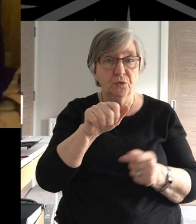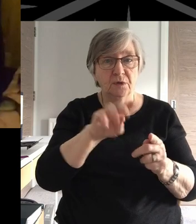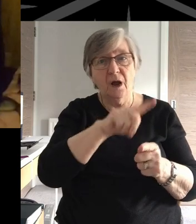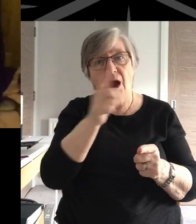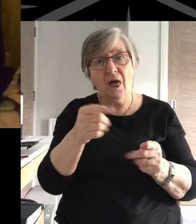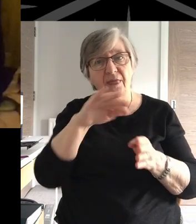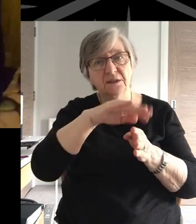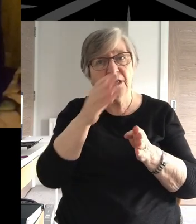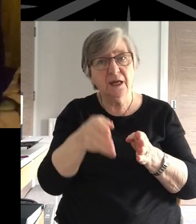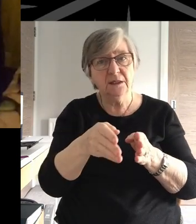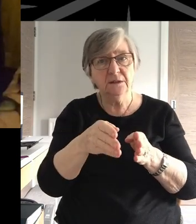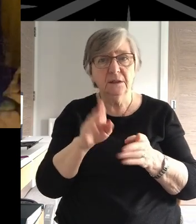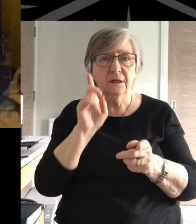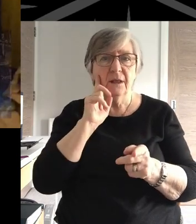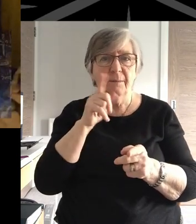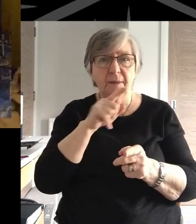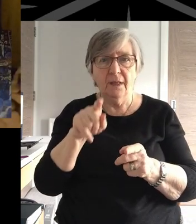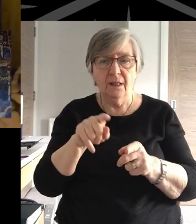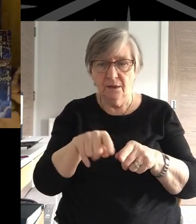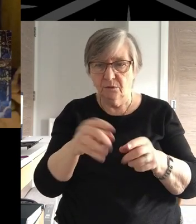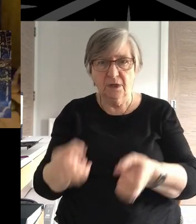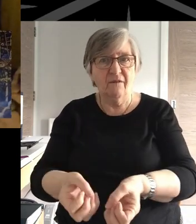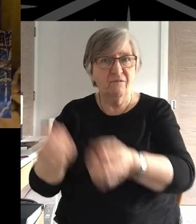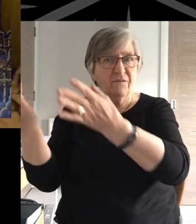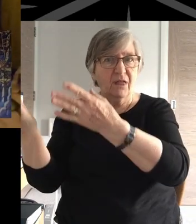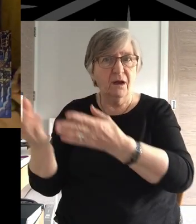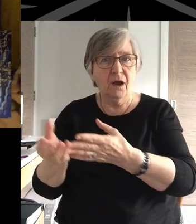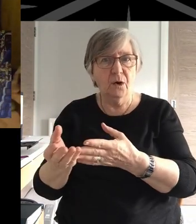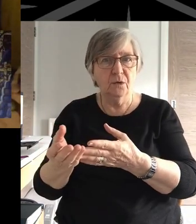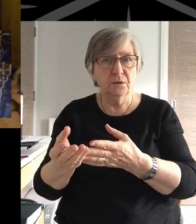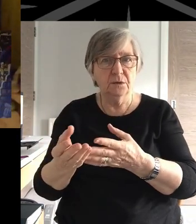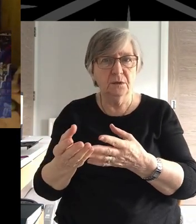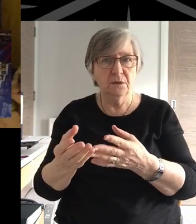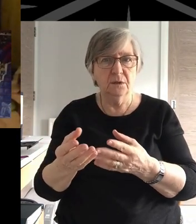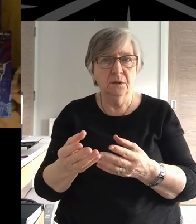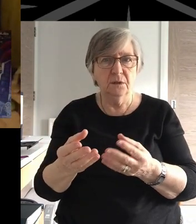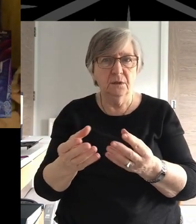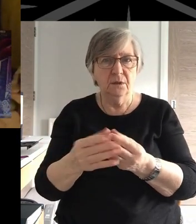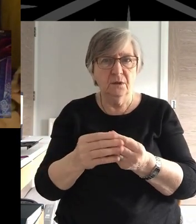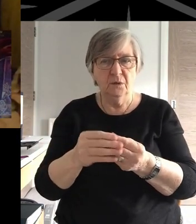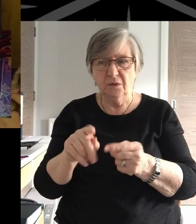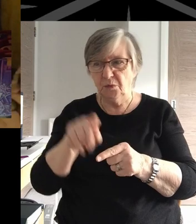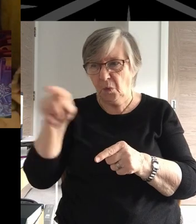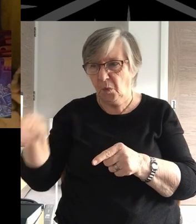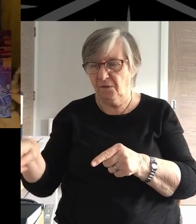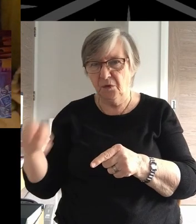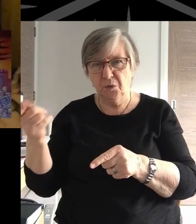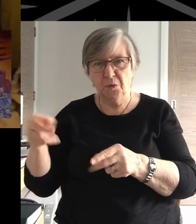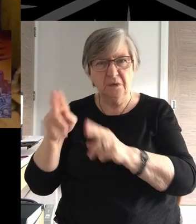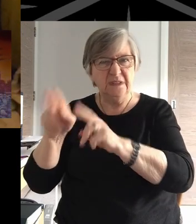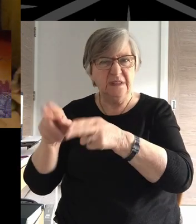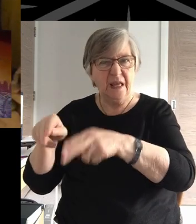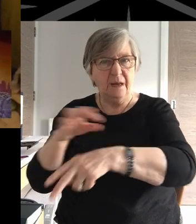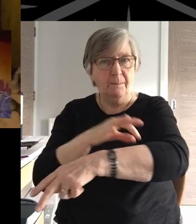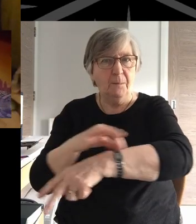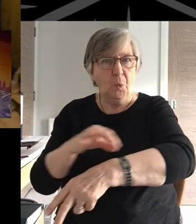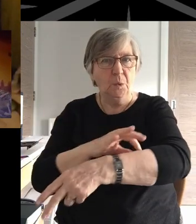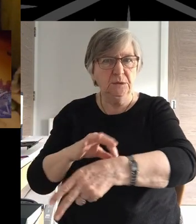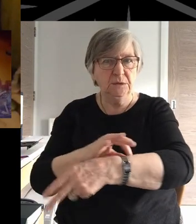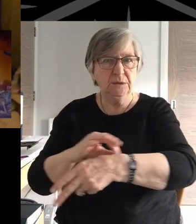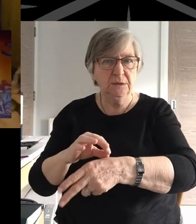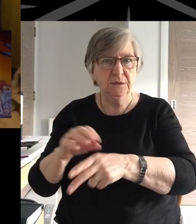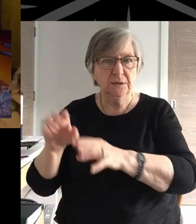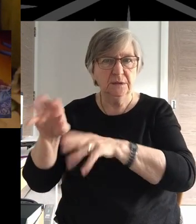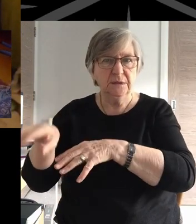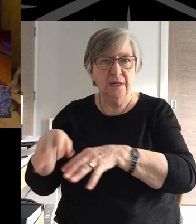wall, there's like people getting flung out among a pile of like dead skeletons, well, dead bodies. And then